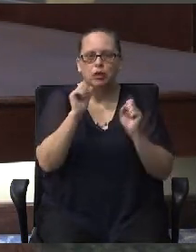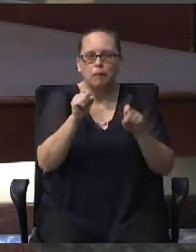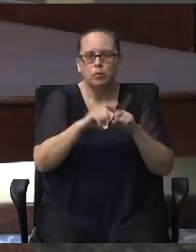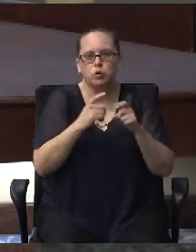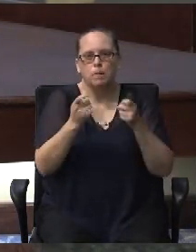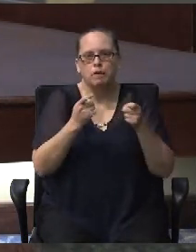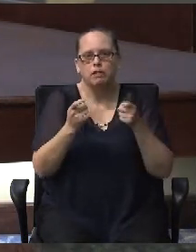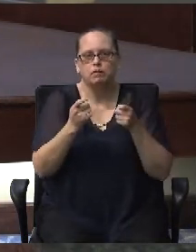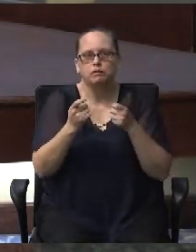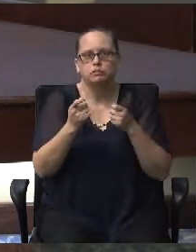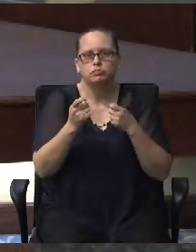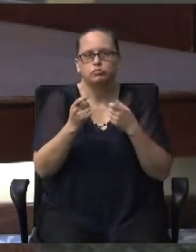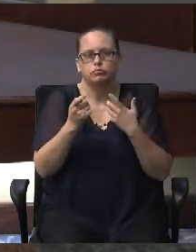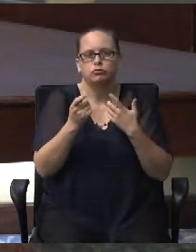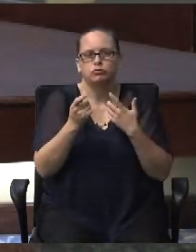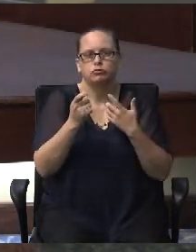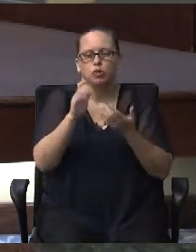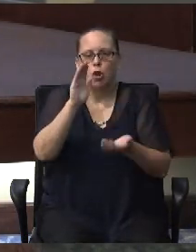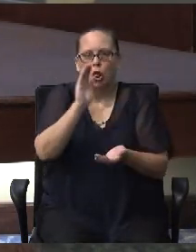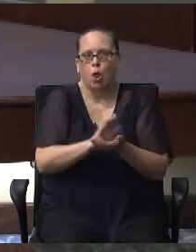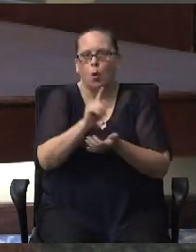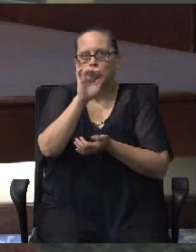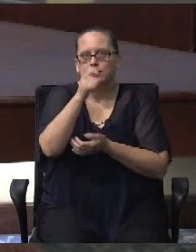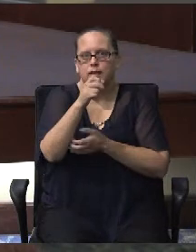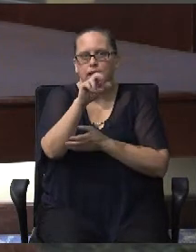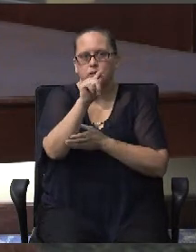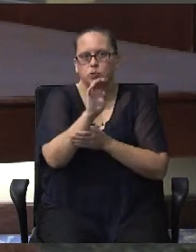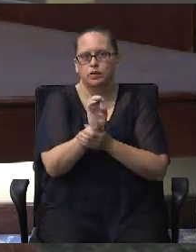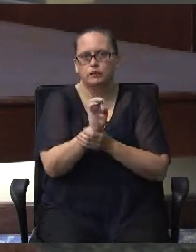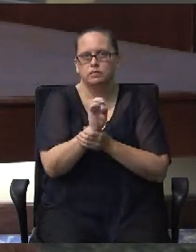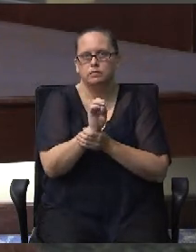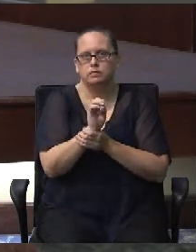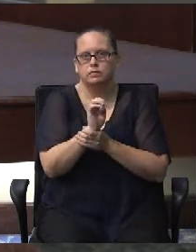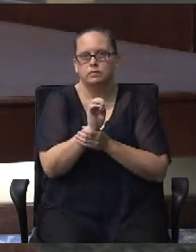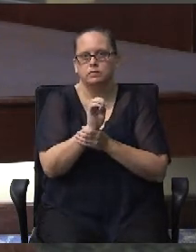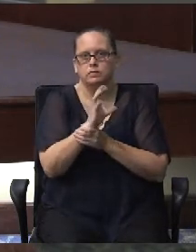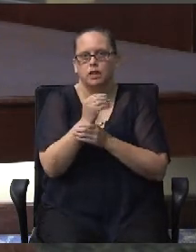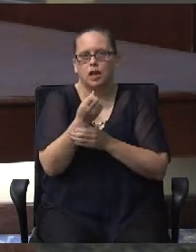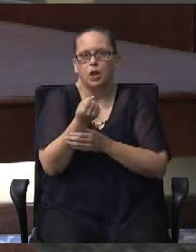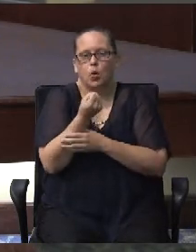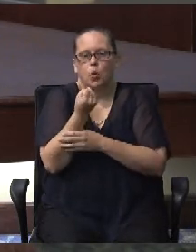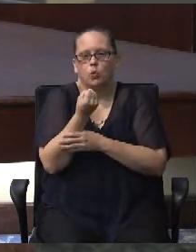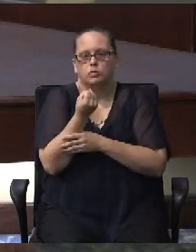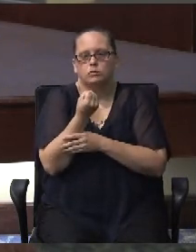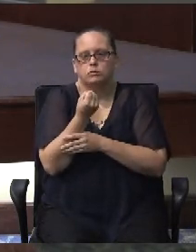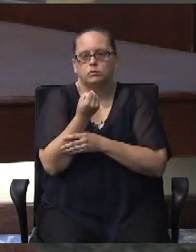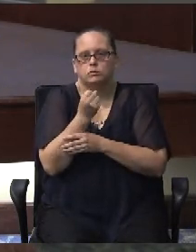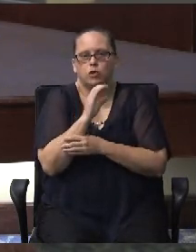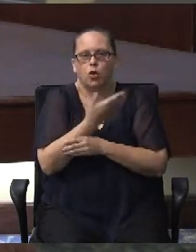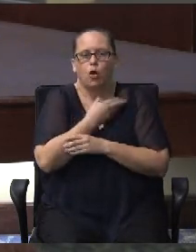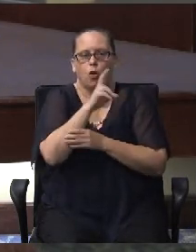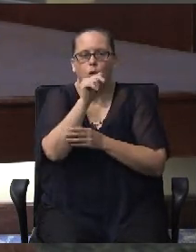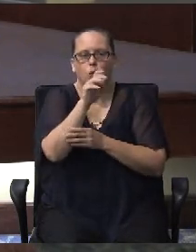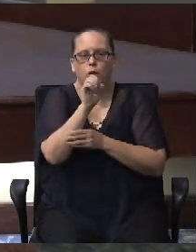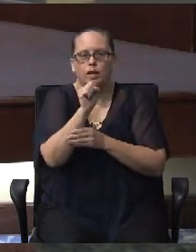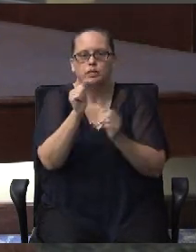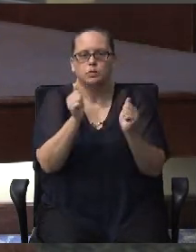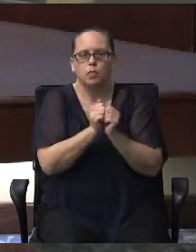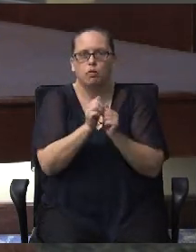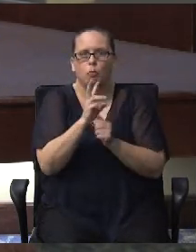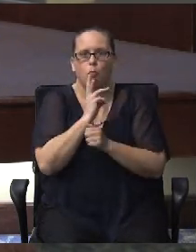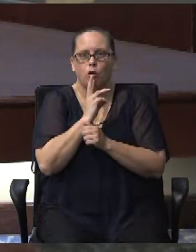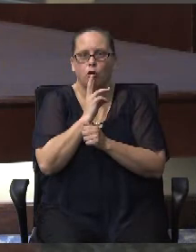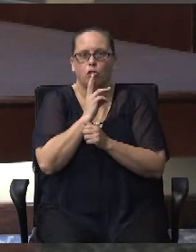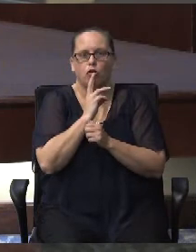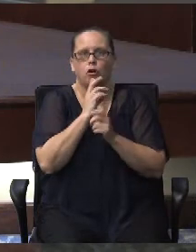manage, lower the tax rate and hold our rates with water,